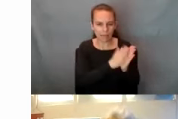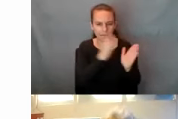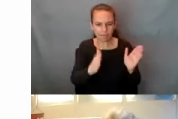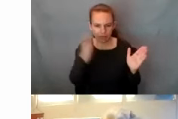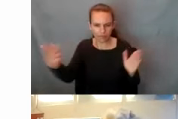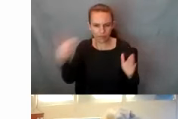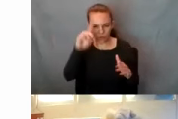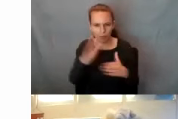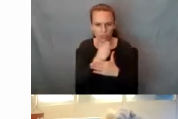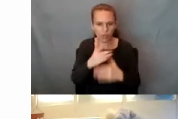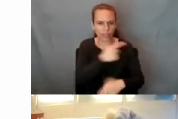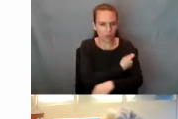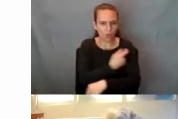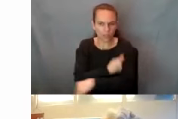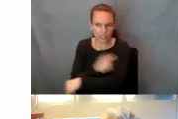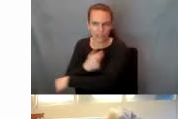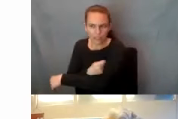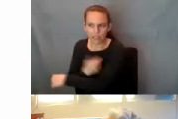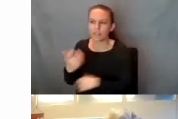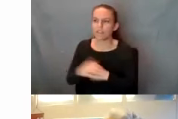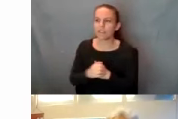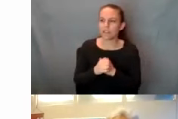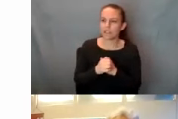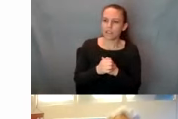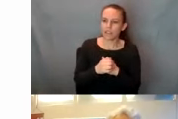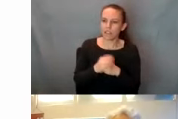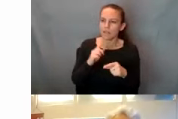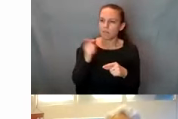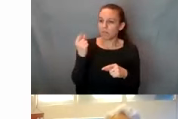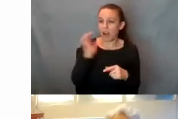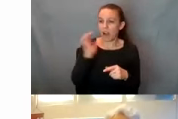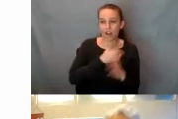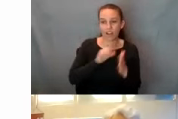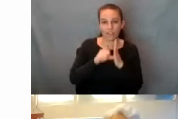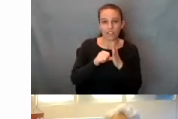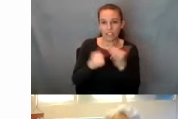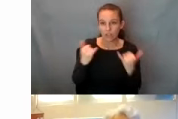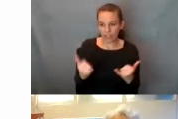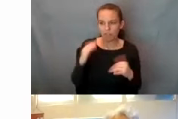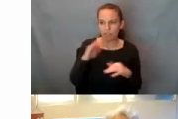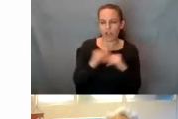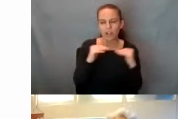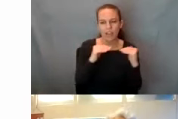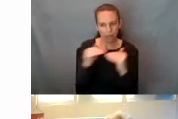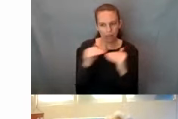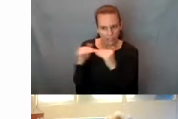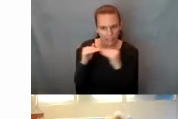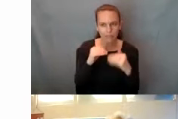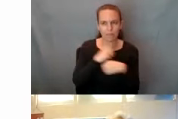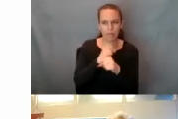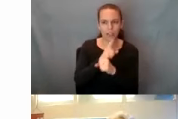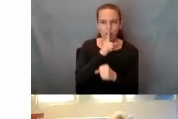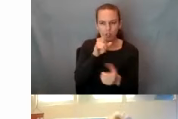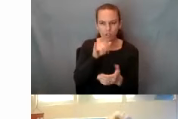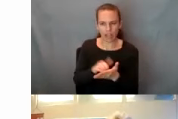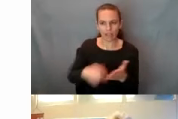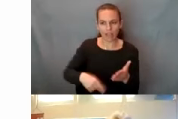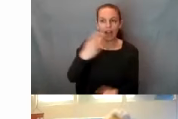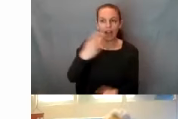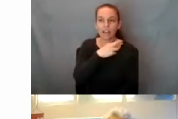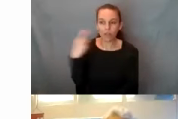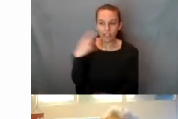priorities. Anna Maria will mention that. But our emphasis right now is on equity, making sure that the high risk and